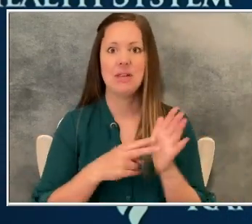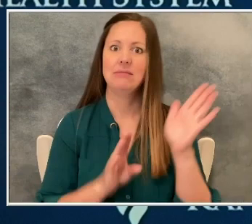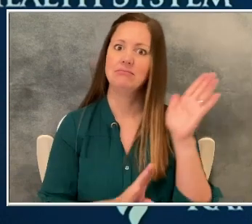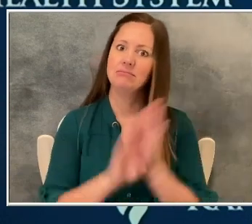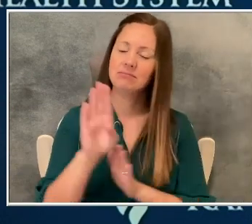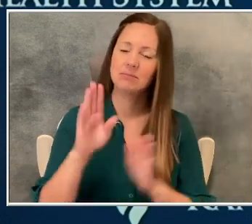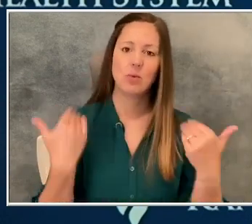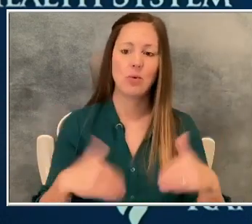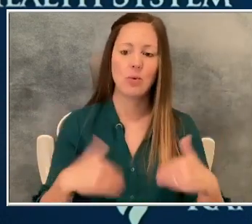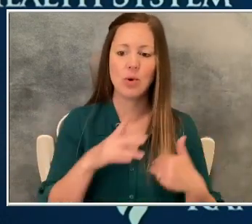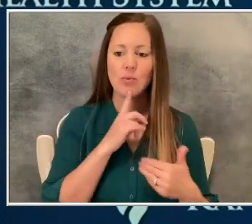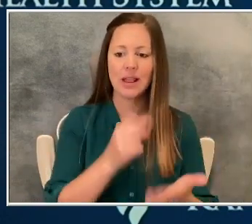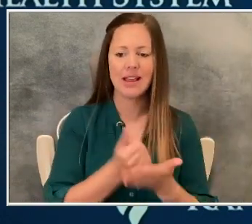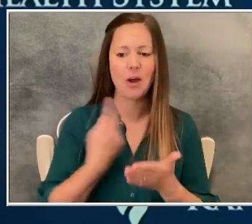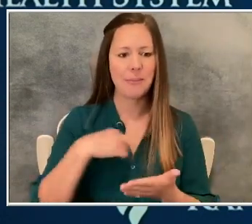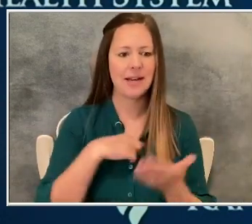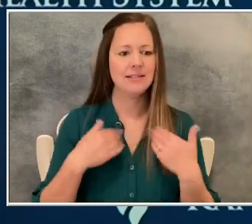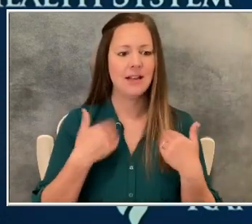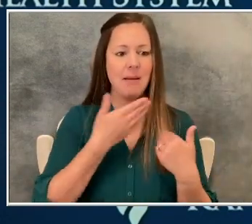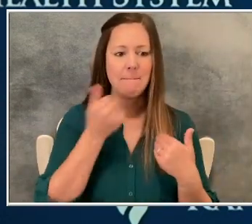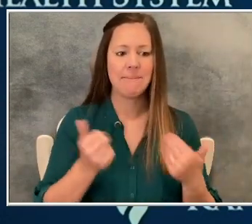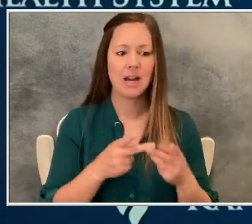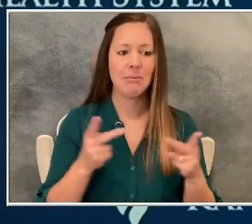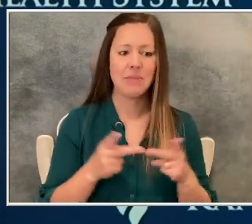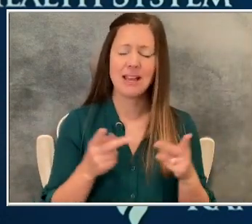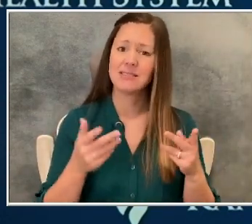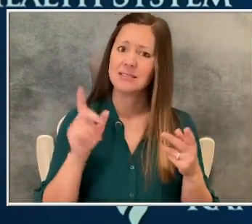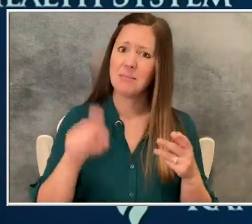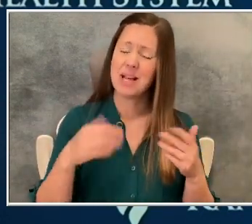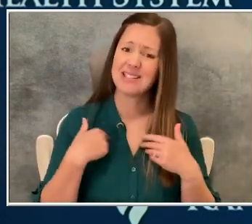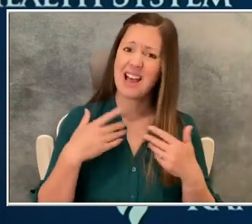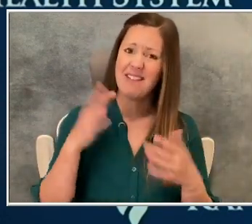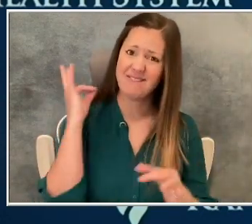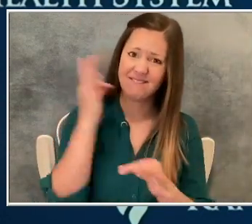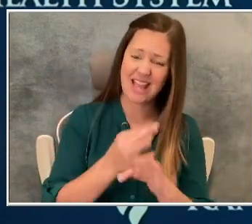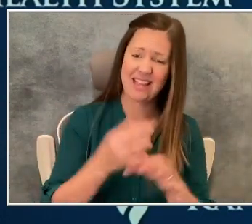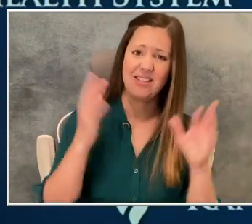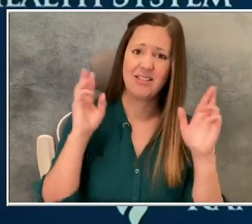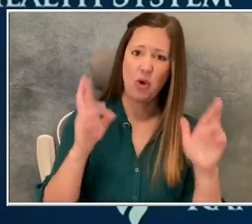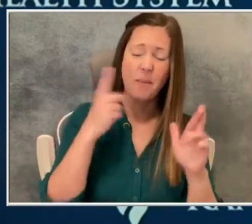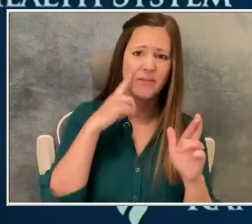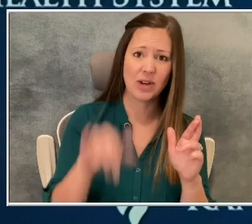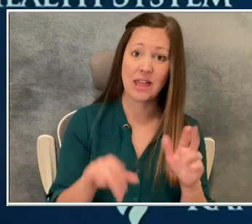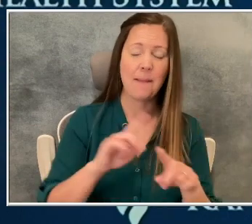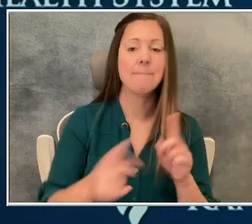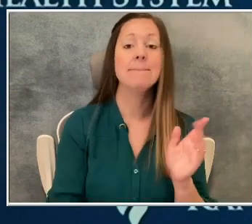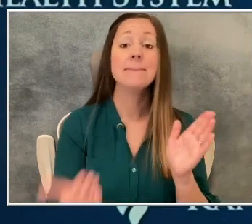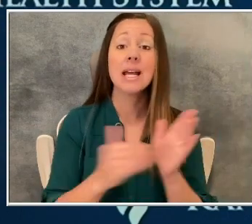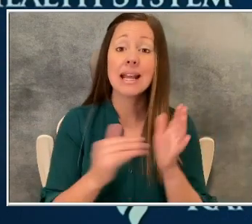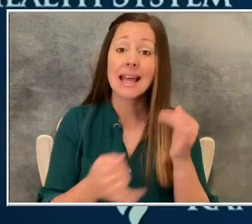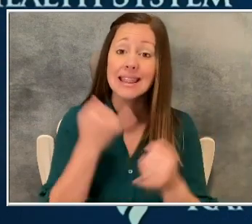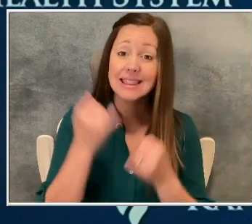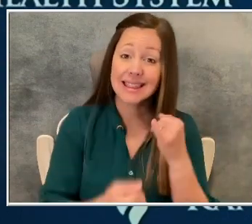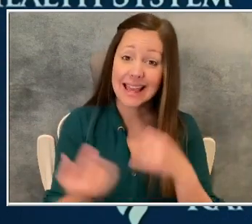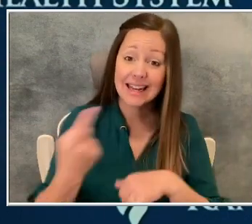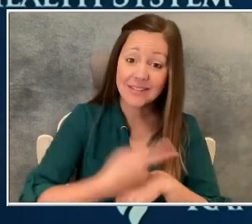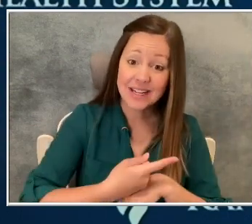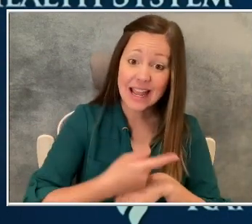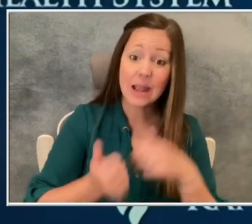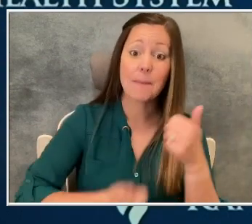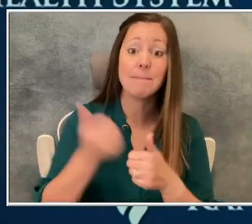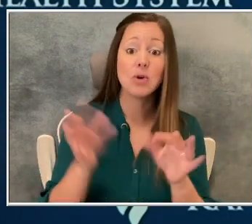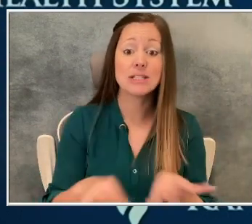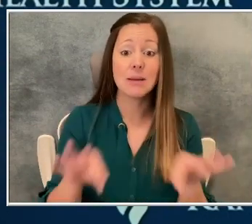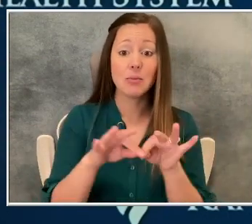to a better place. And you have to have a little faith and hope to get through all that. But at the end of the day, the most important ingredient in that whole story, it's you. It's you